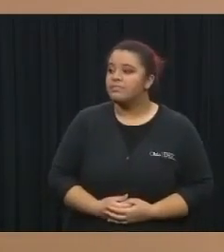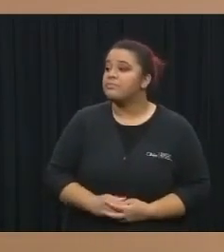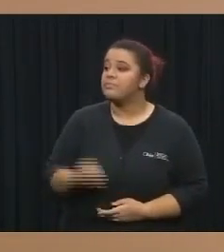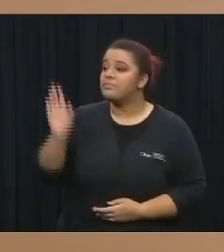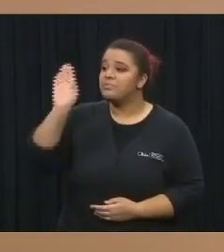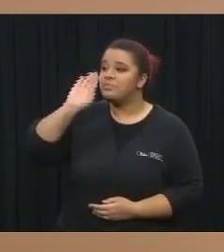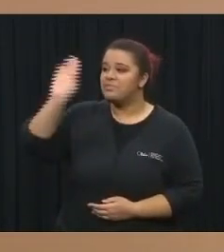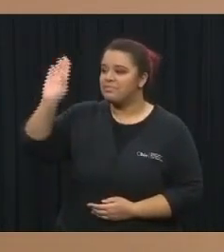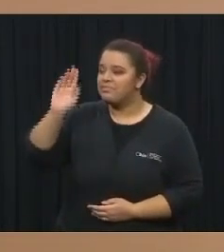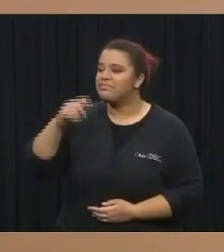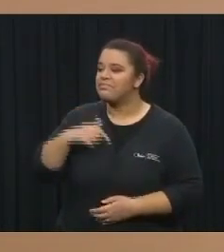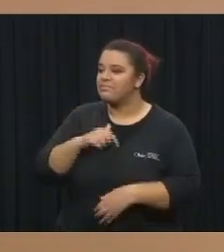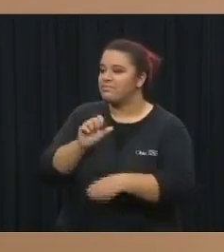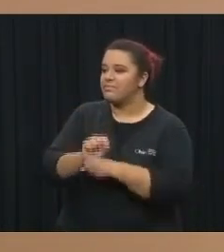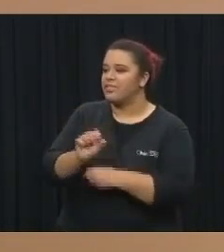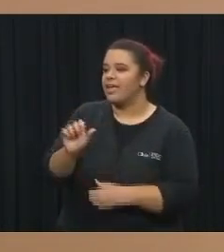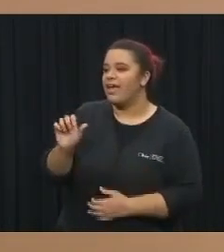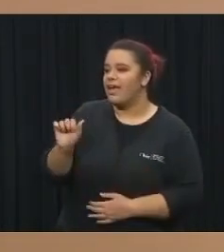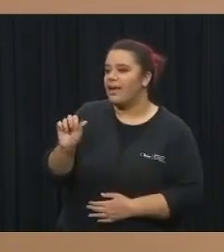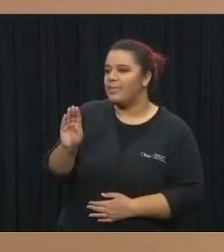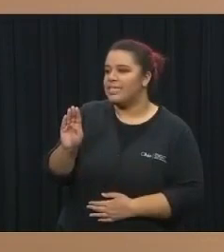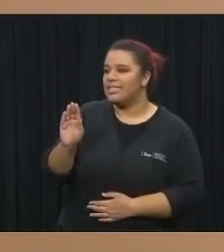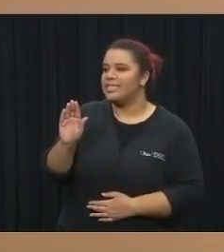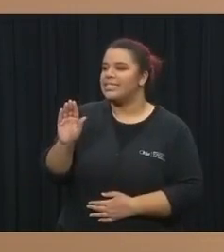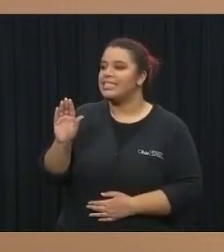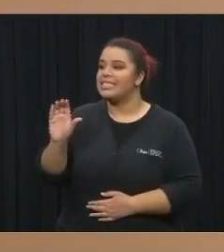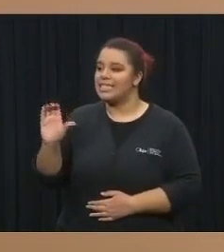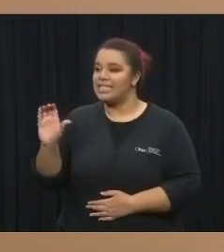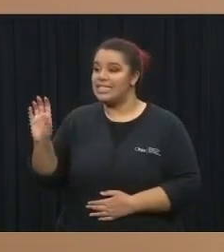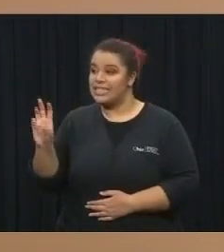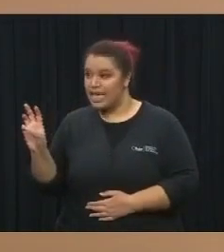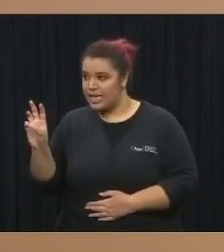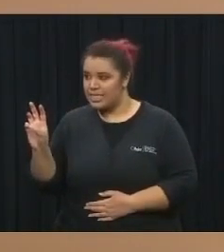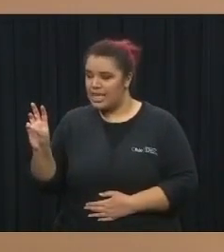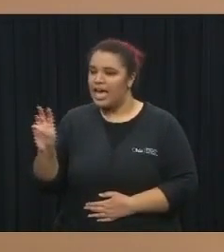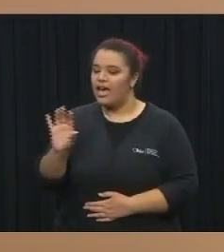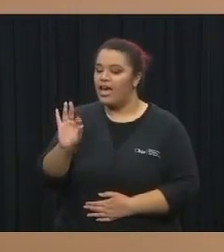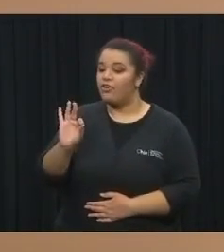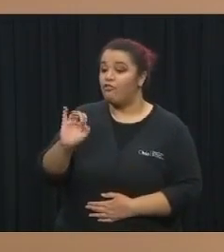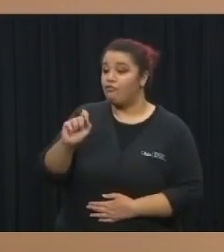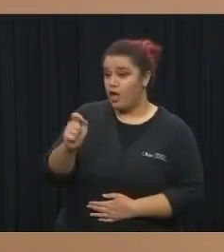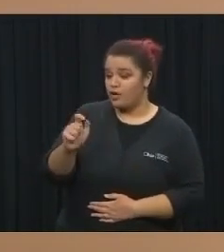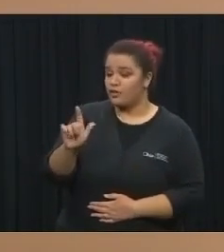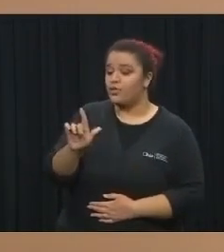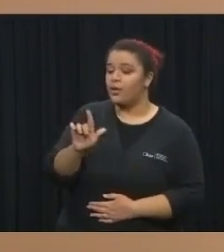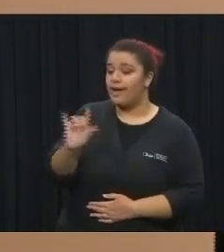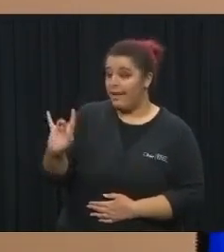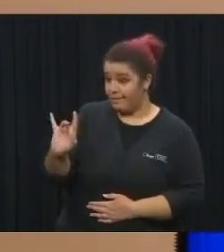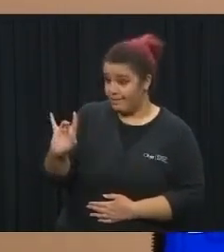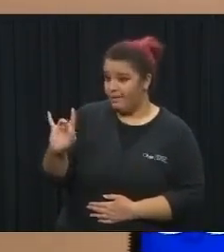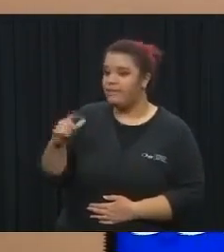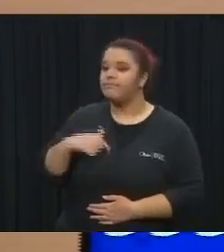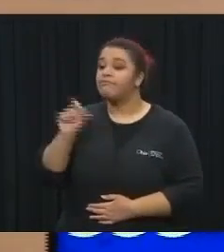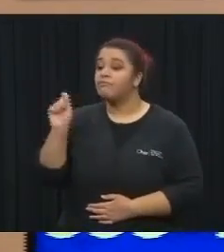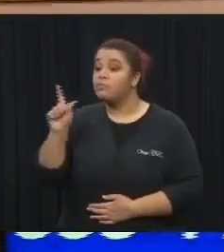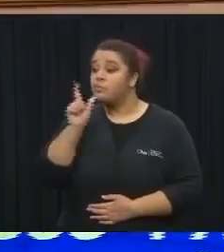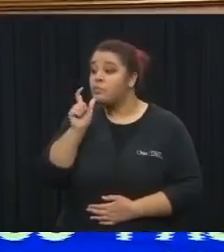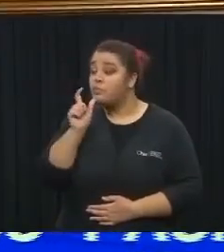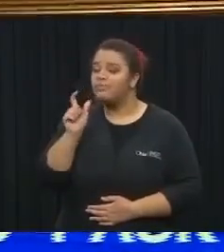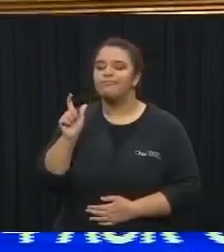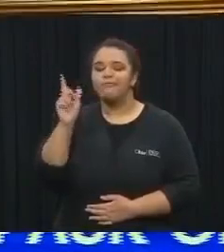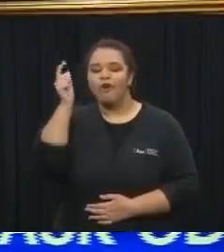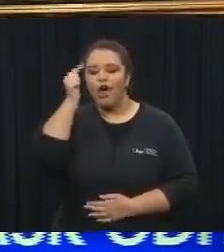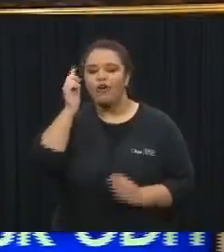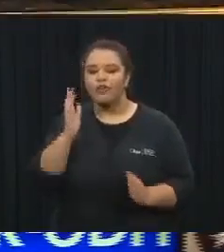Hello, it's Lou Ann Stoya, ABC 6 and Fox 28 Columbus. This one is for the governor. What guidance, if